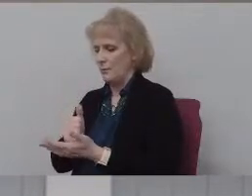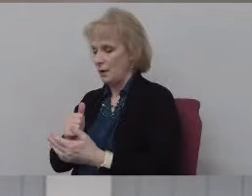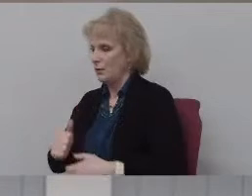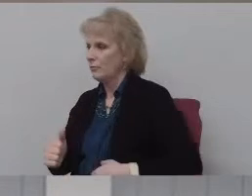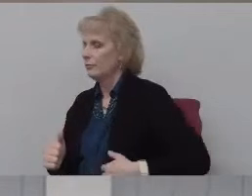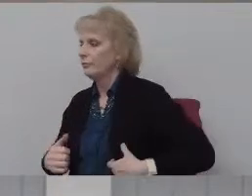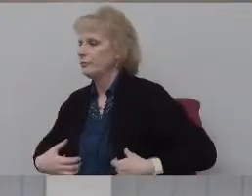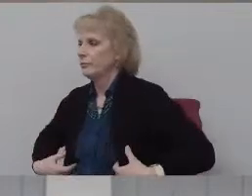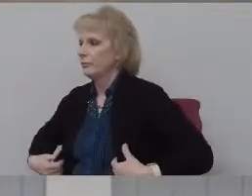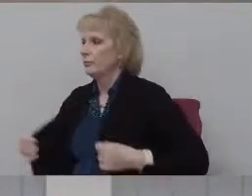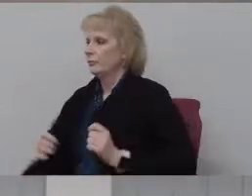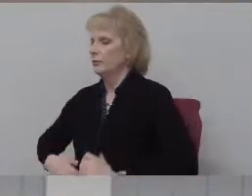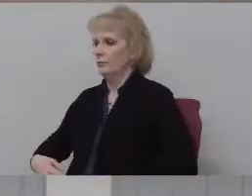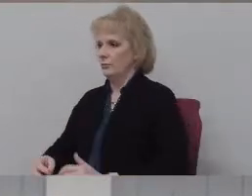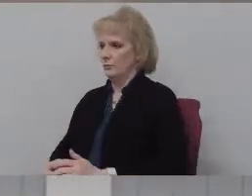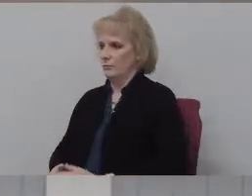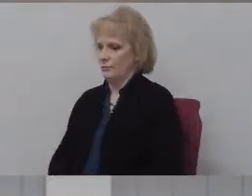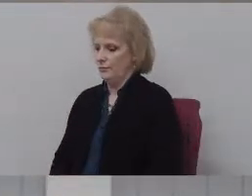seated.